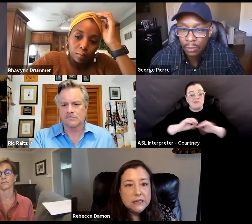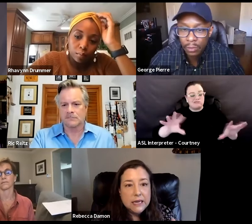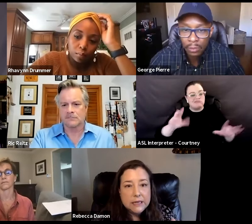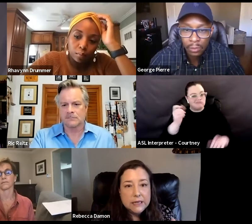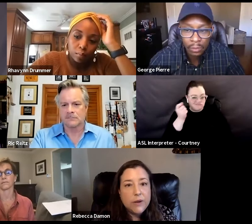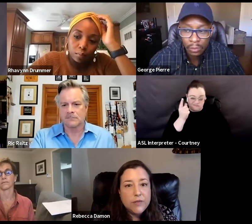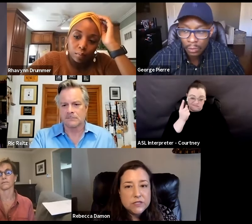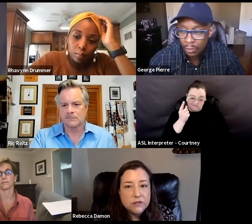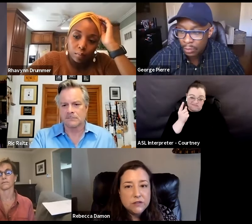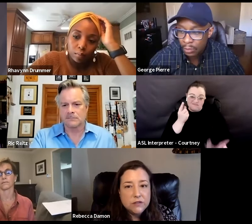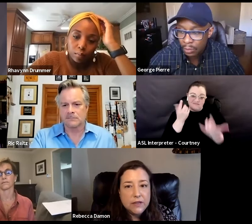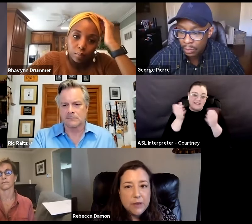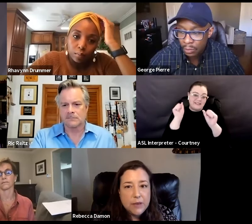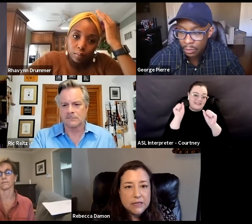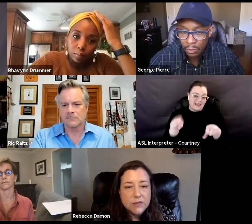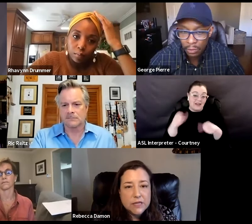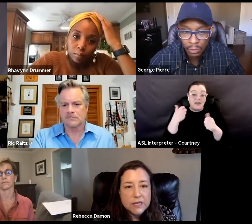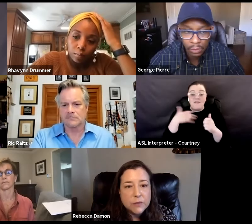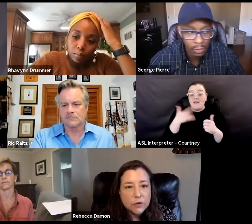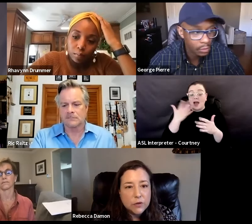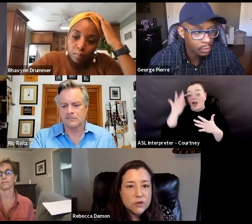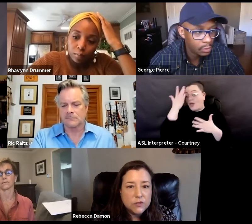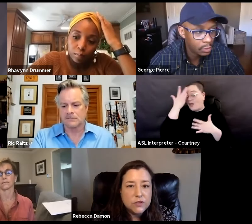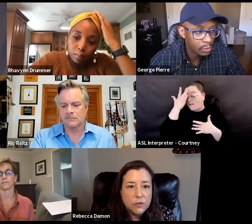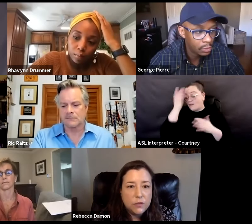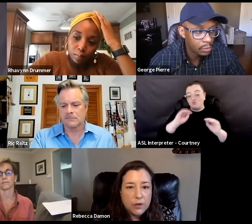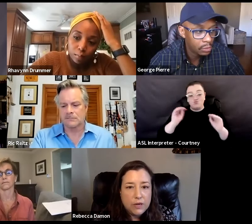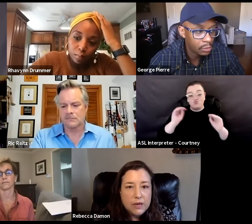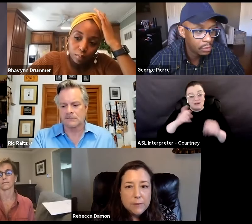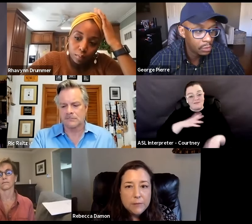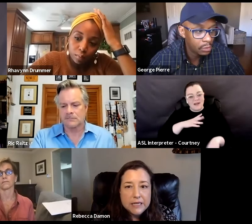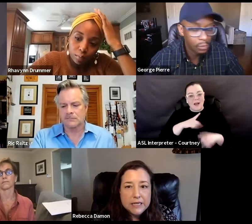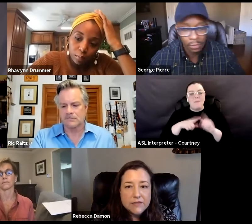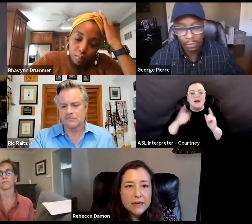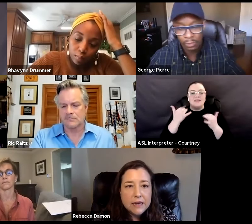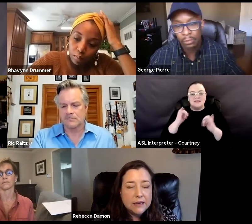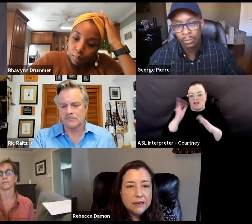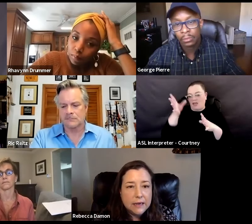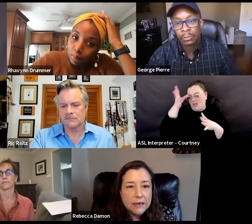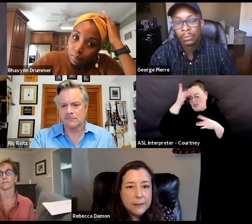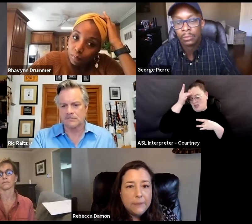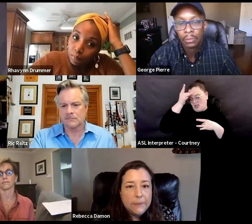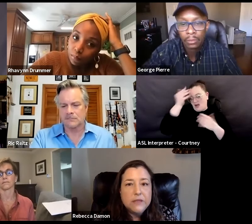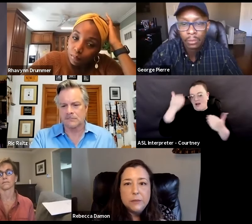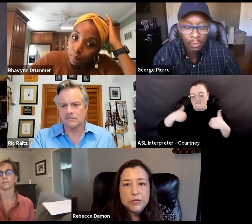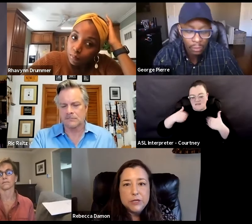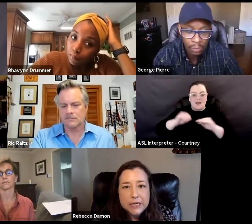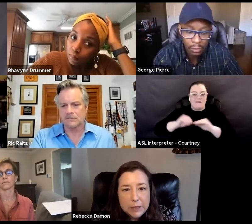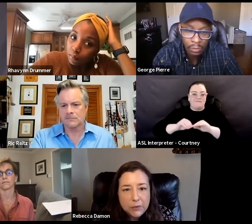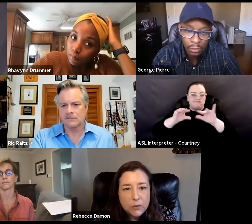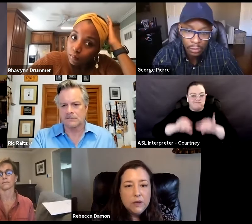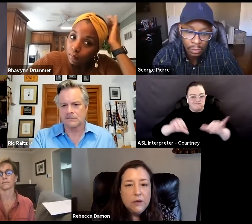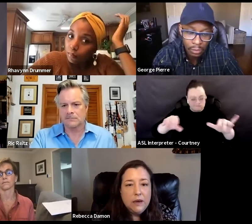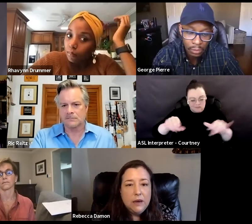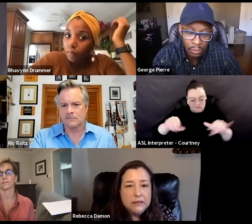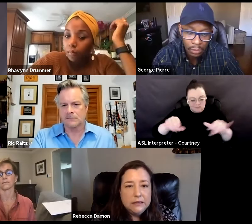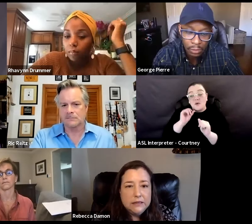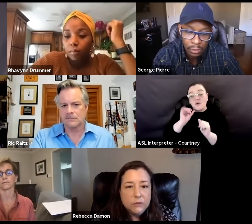disease at a point where they're still asymptomatic. So that's why the protocols are so important, because that ability to protect